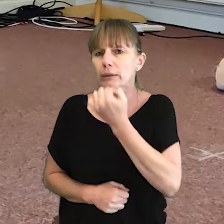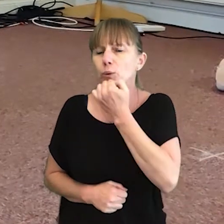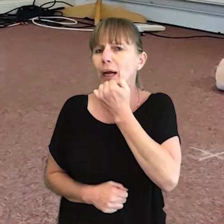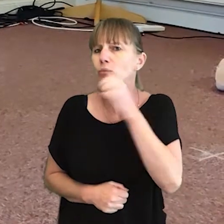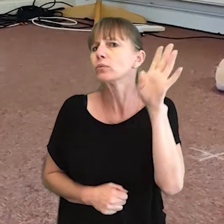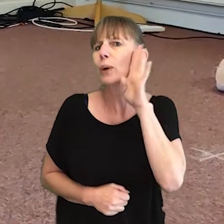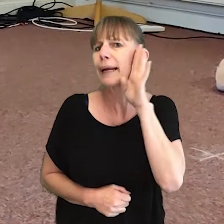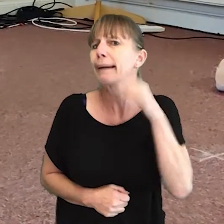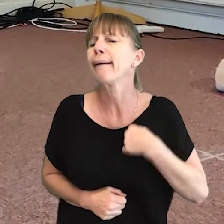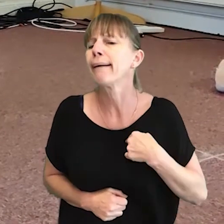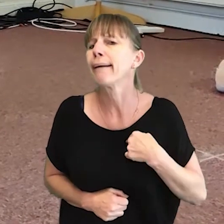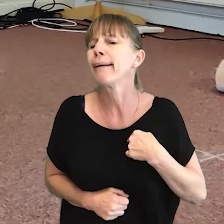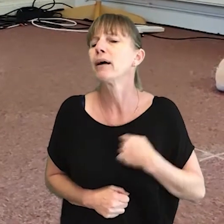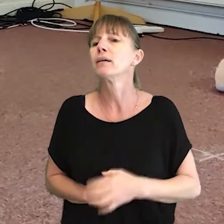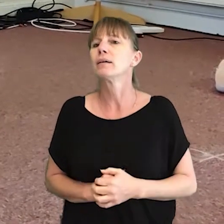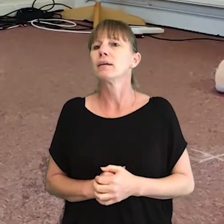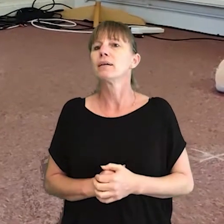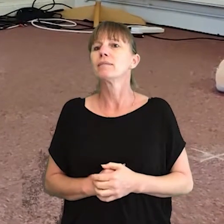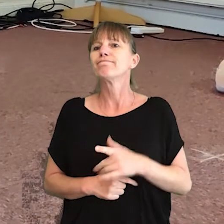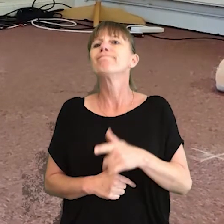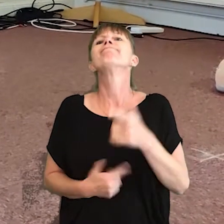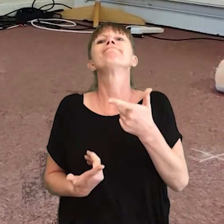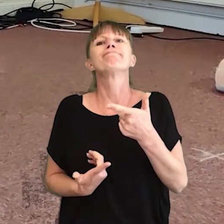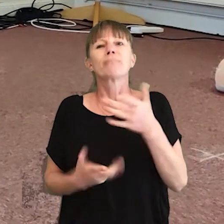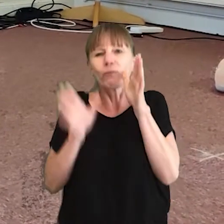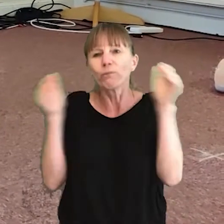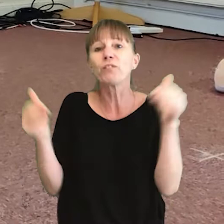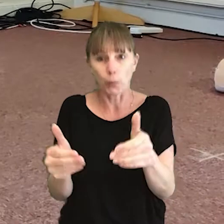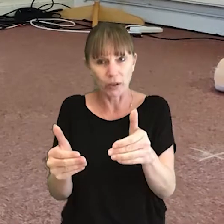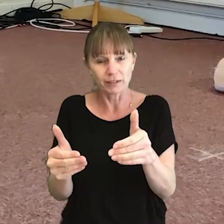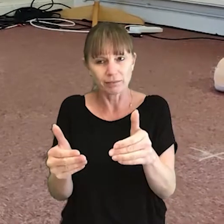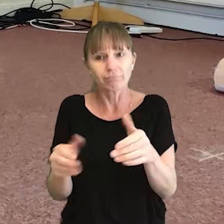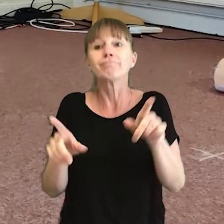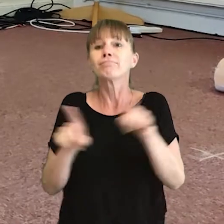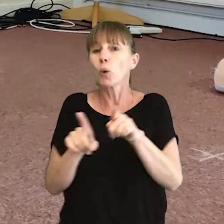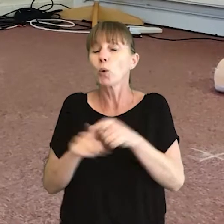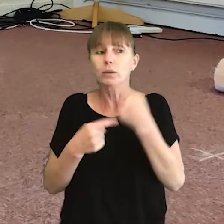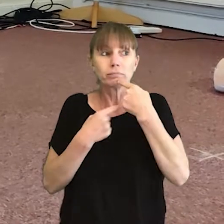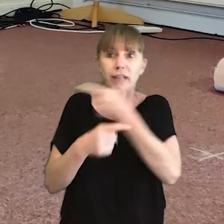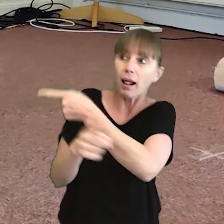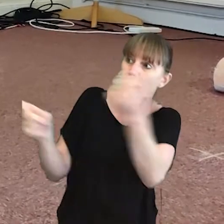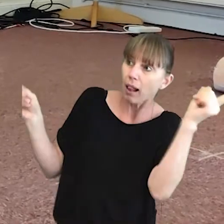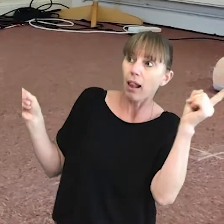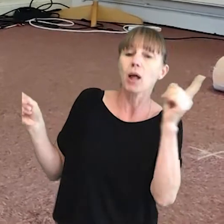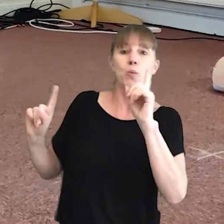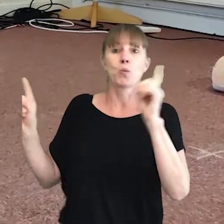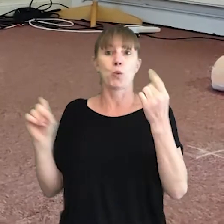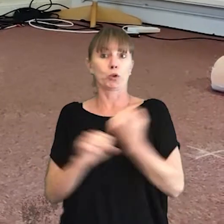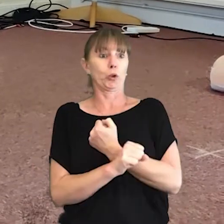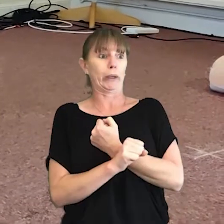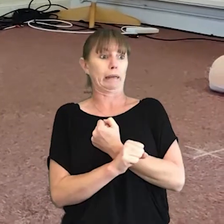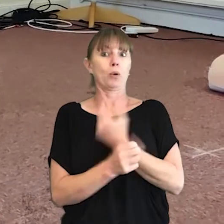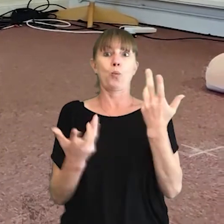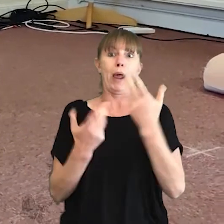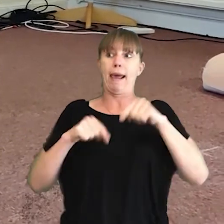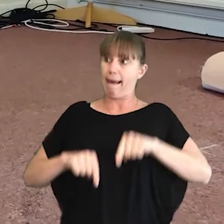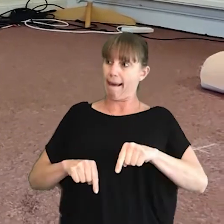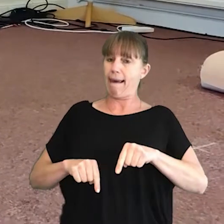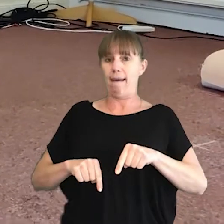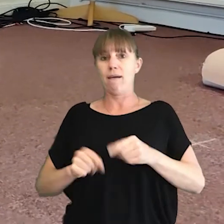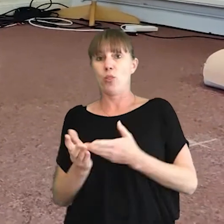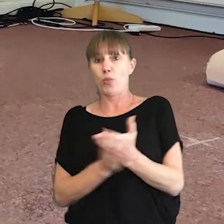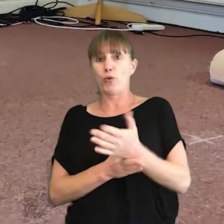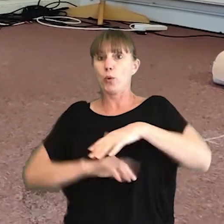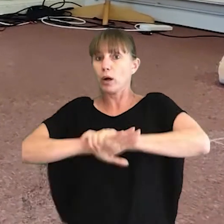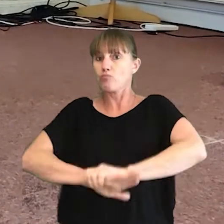loud? To keep you focused. Keep you focused. Does also tell other people exactly where we are in our cycle.